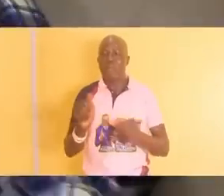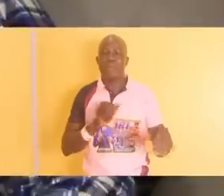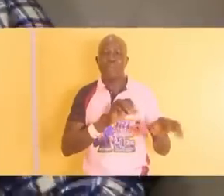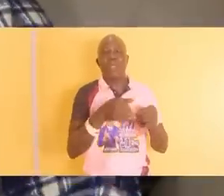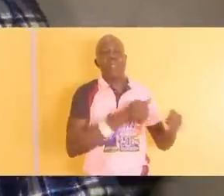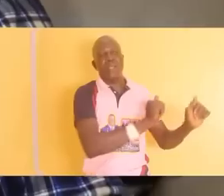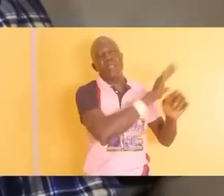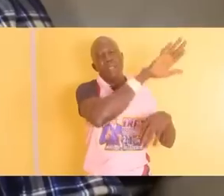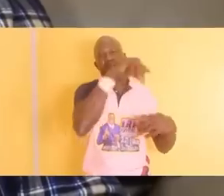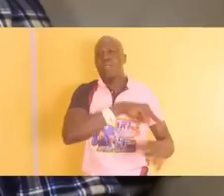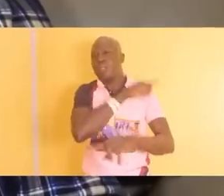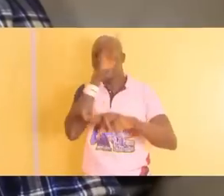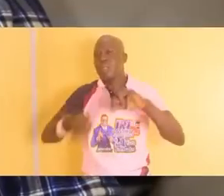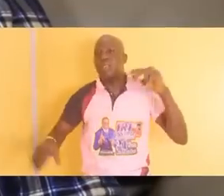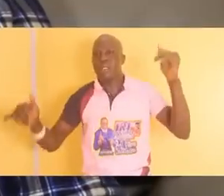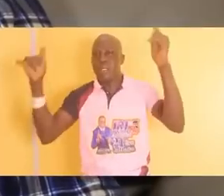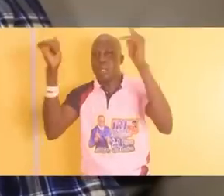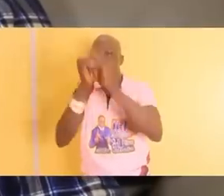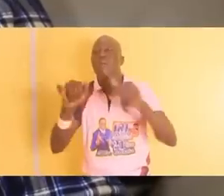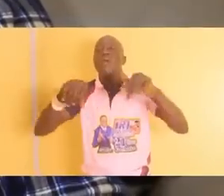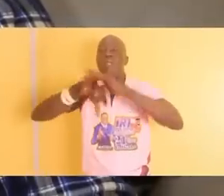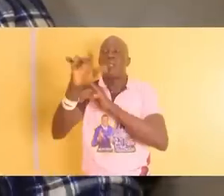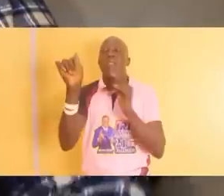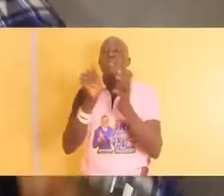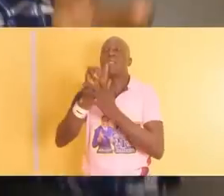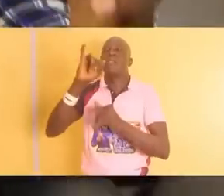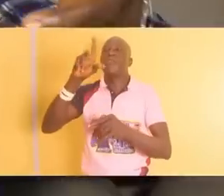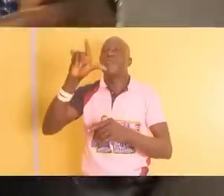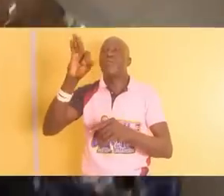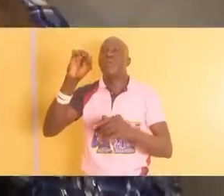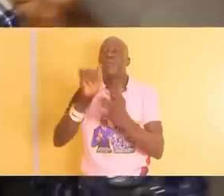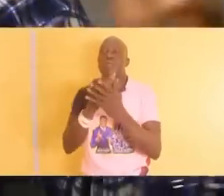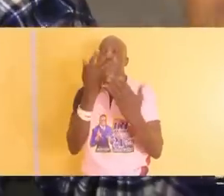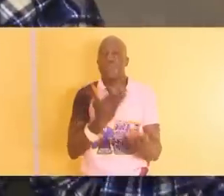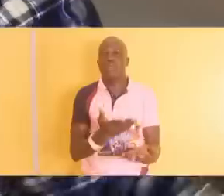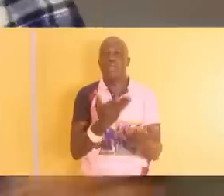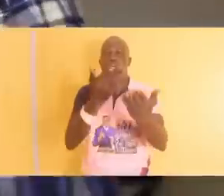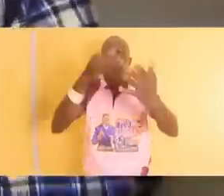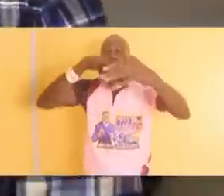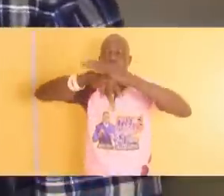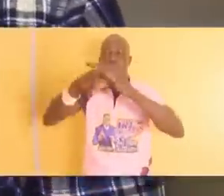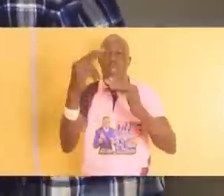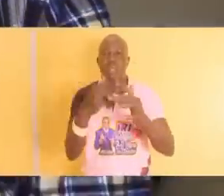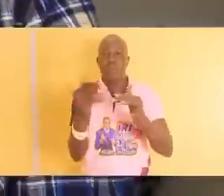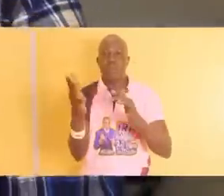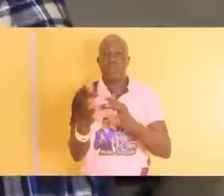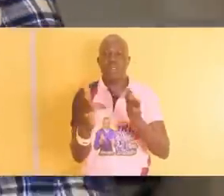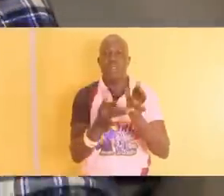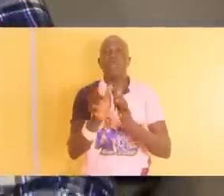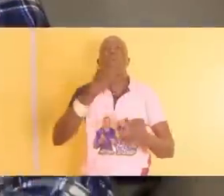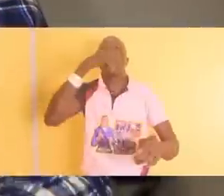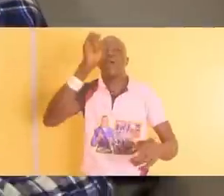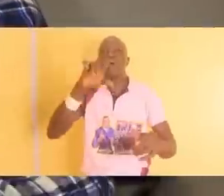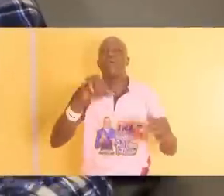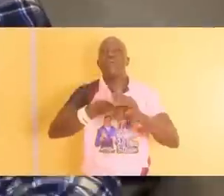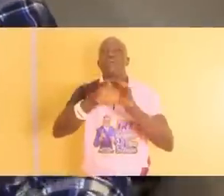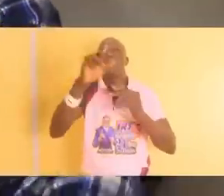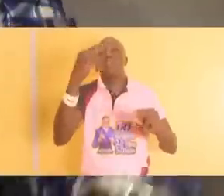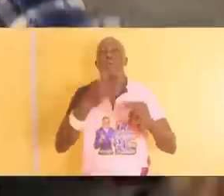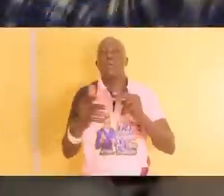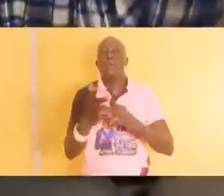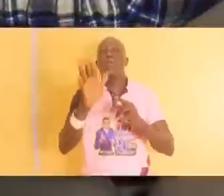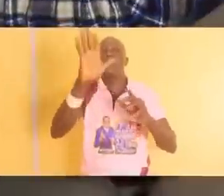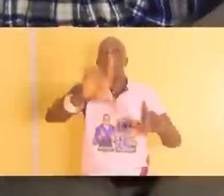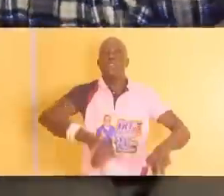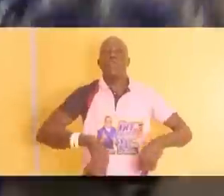apostle. That's a national camp in Lufakwe. It's very powerful. Just pray to him in the name of Jesus. I decree in the